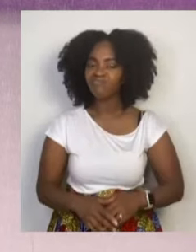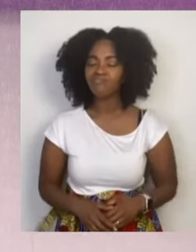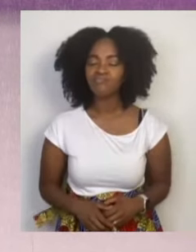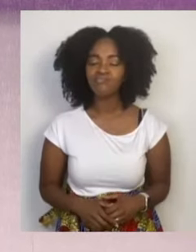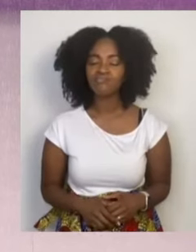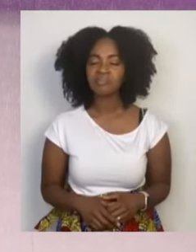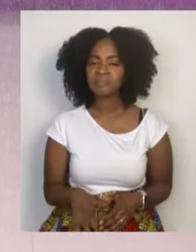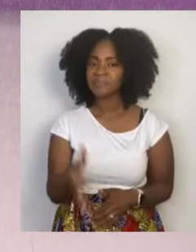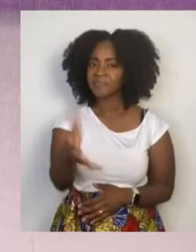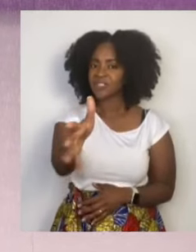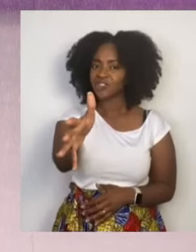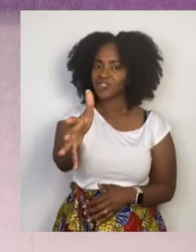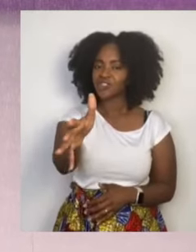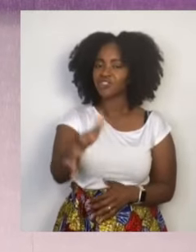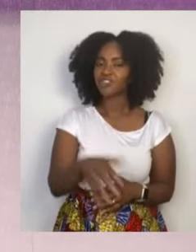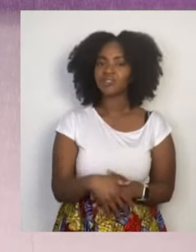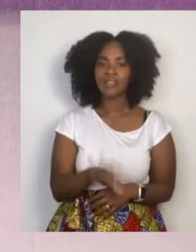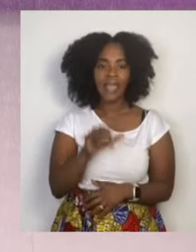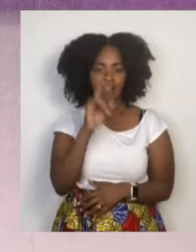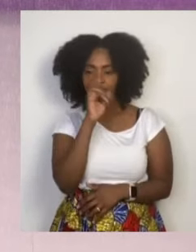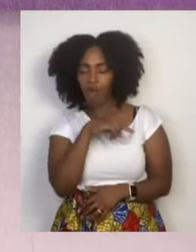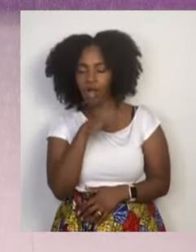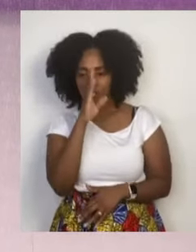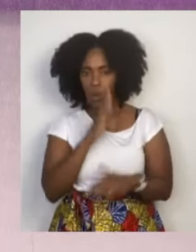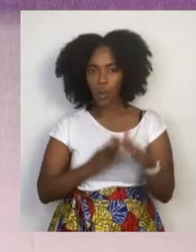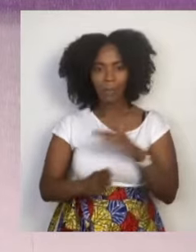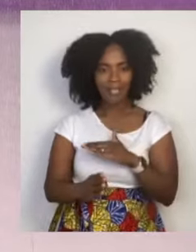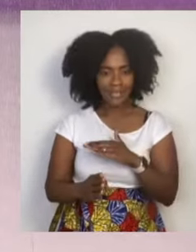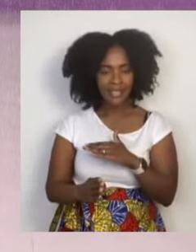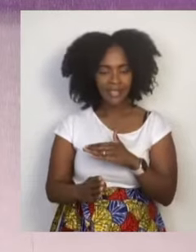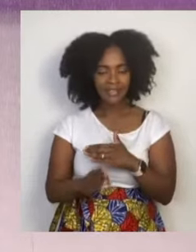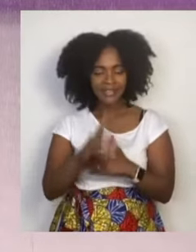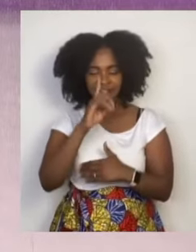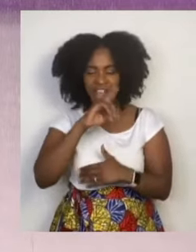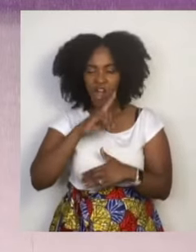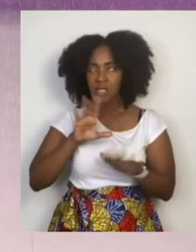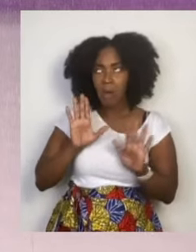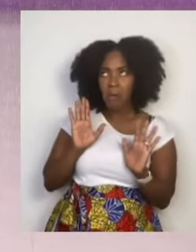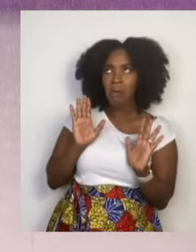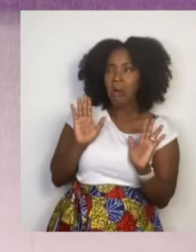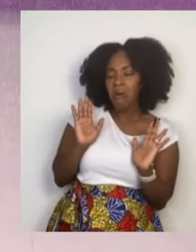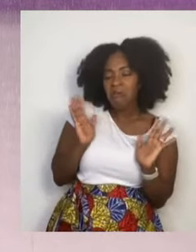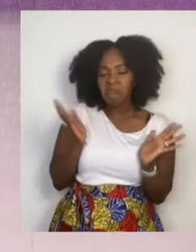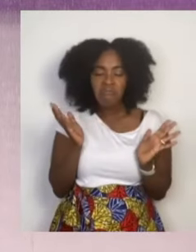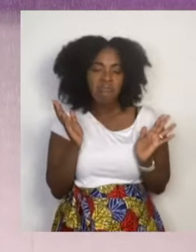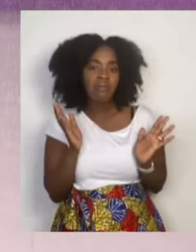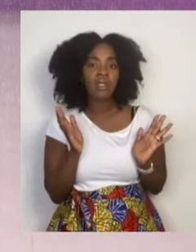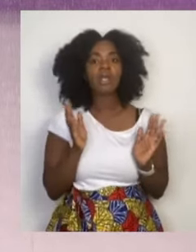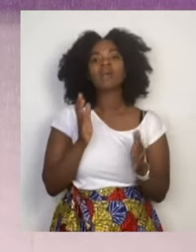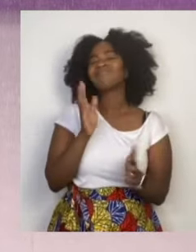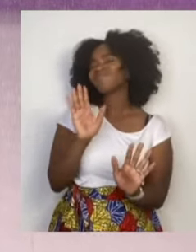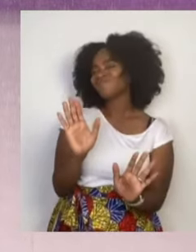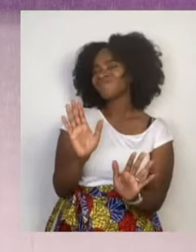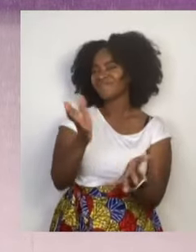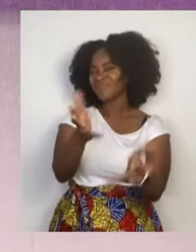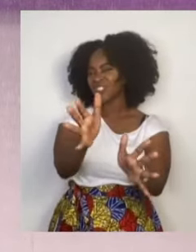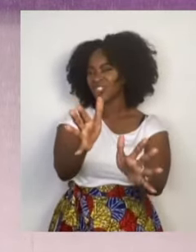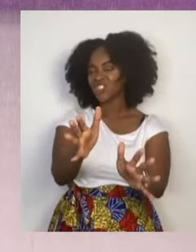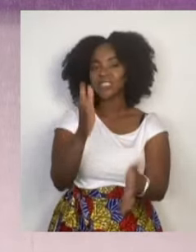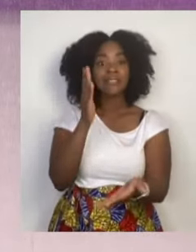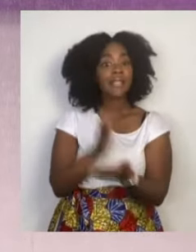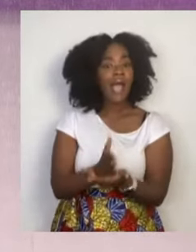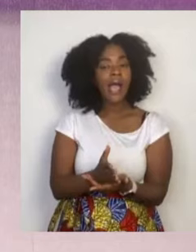Stop that false humility. Stop acting like you don't want it. Stop talking like you don't want it. That lacks